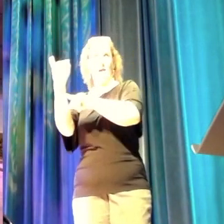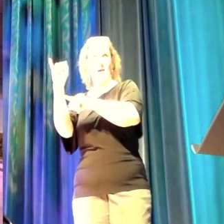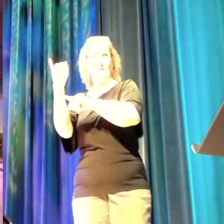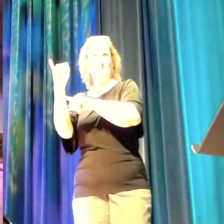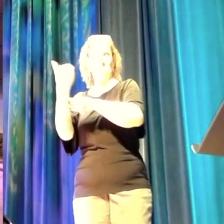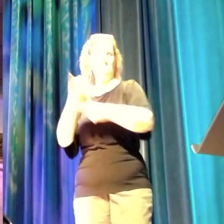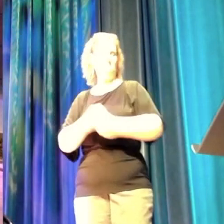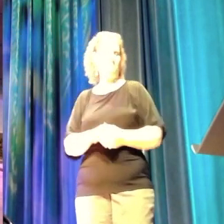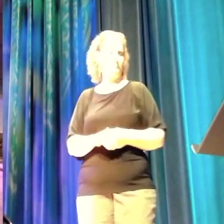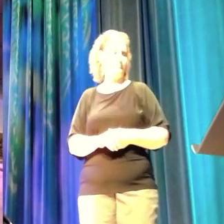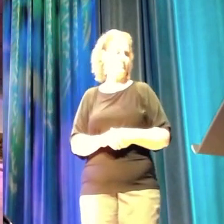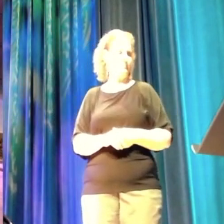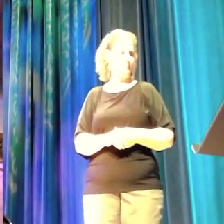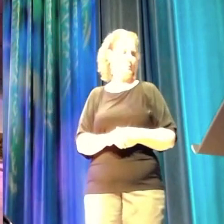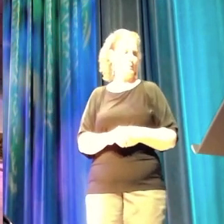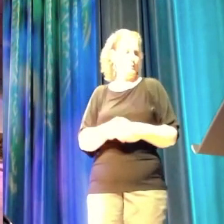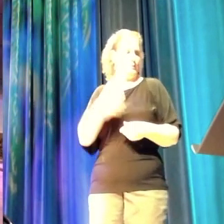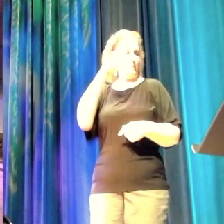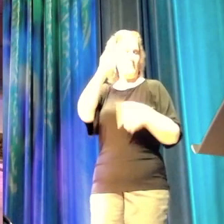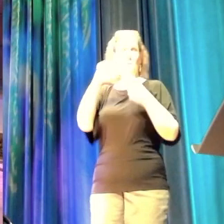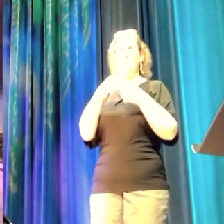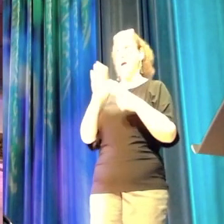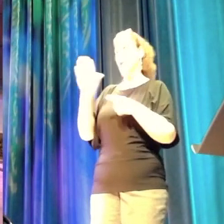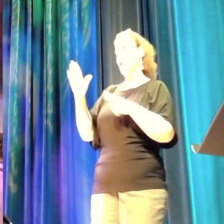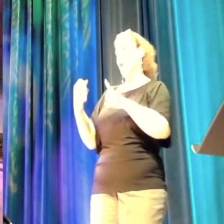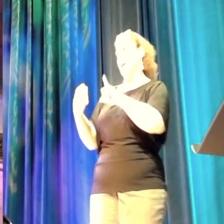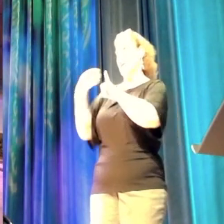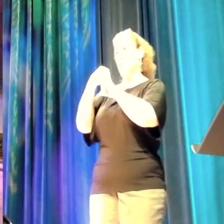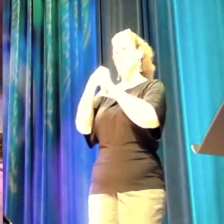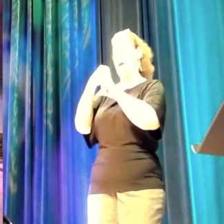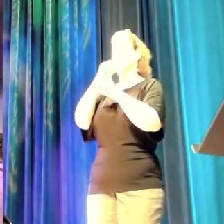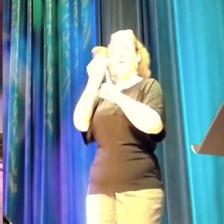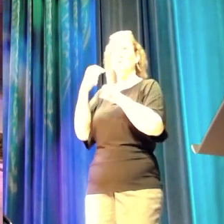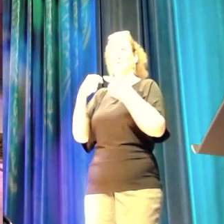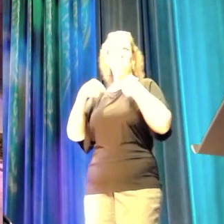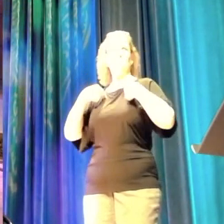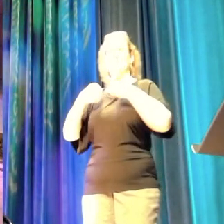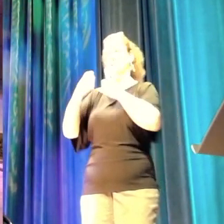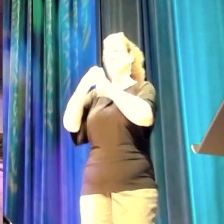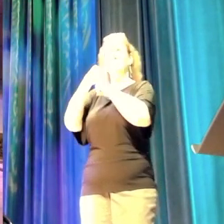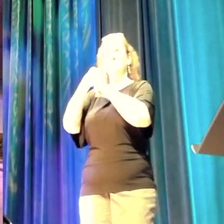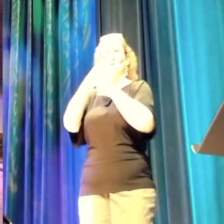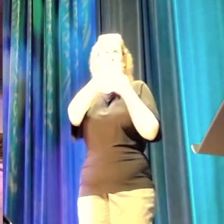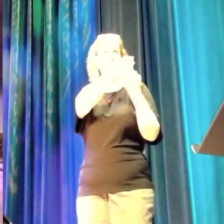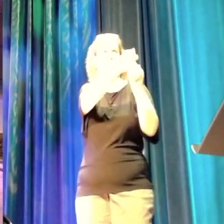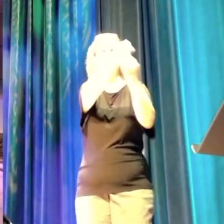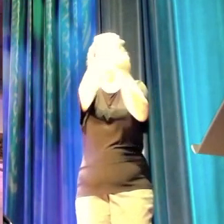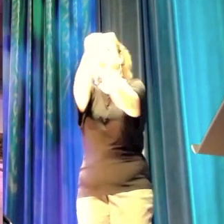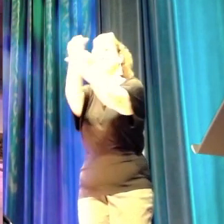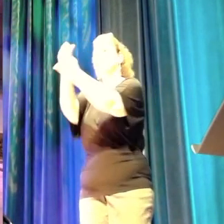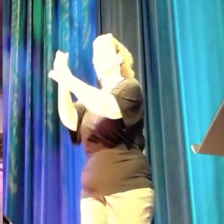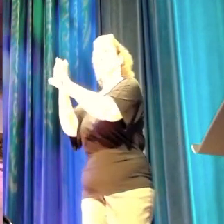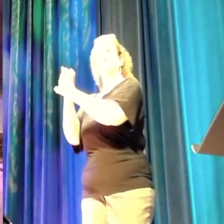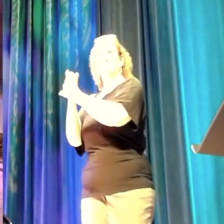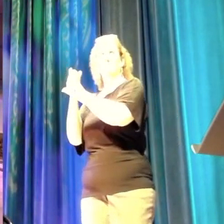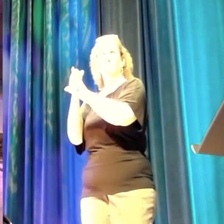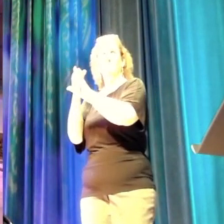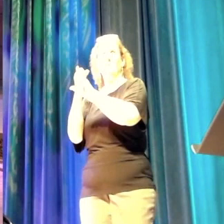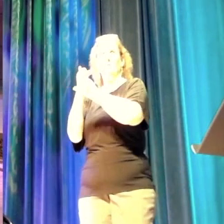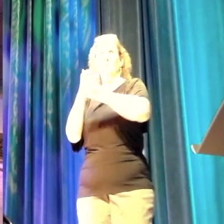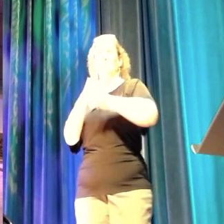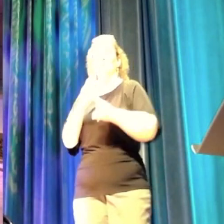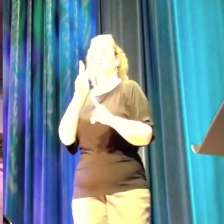And when I think about her impact, it's not just me personally, she impacted people in the States. So when we look at a TDI